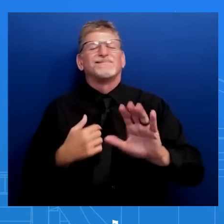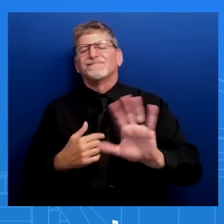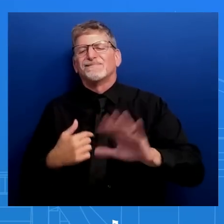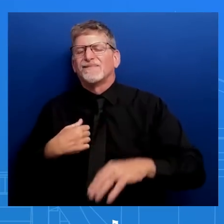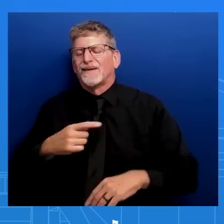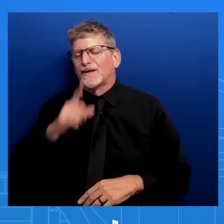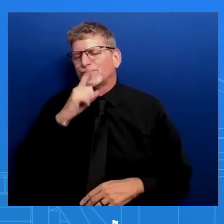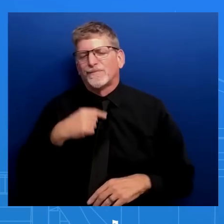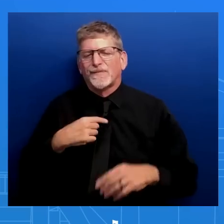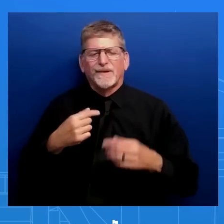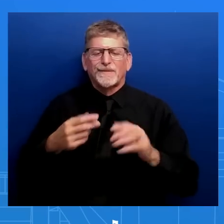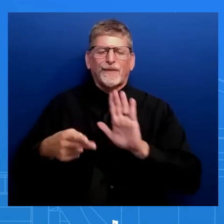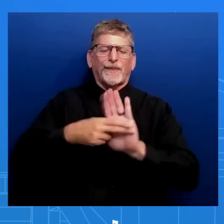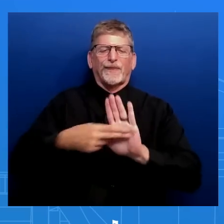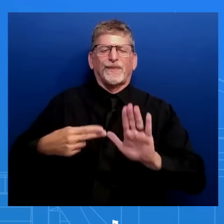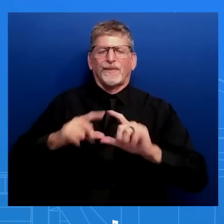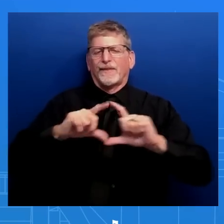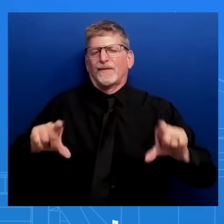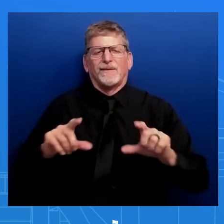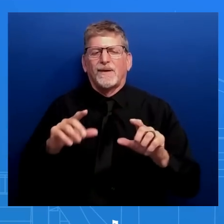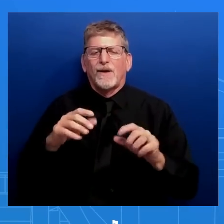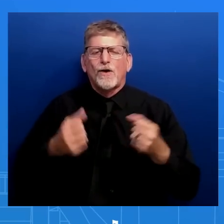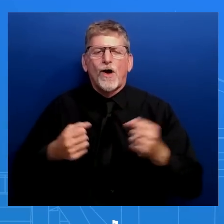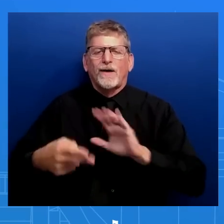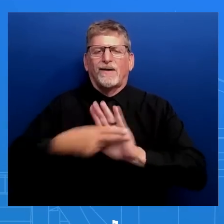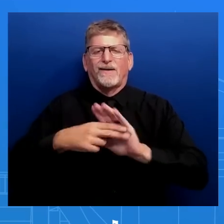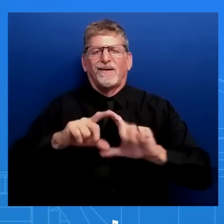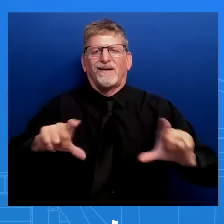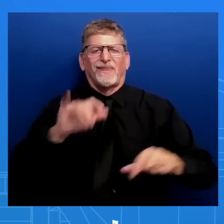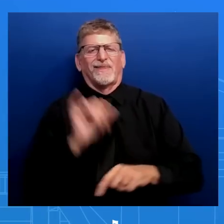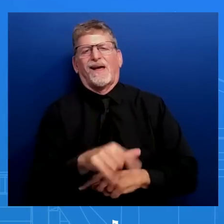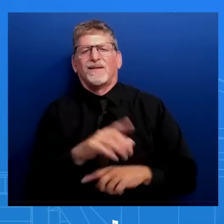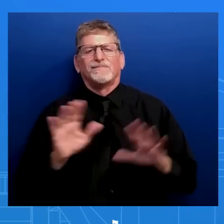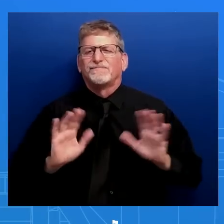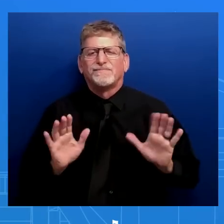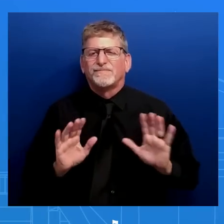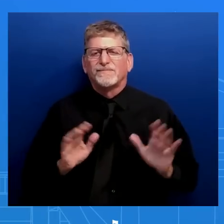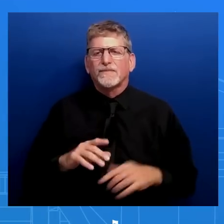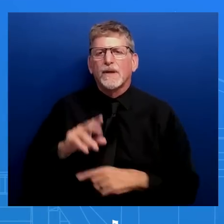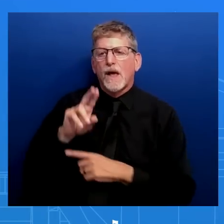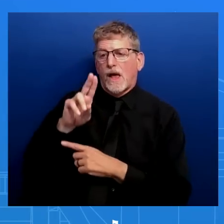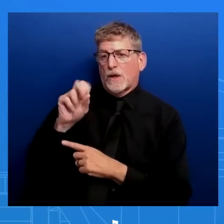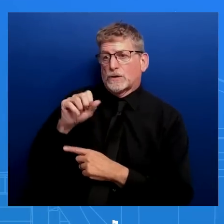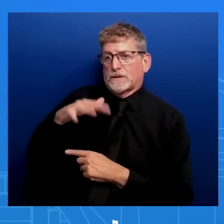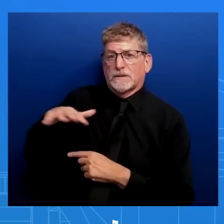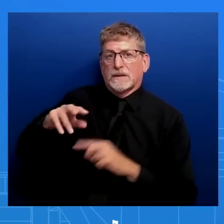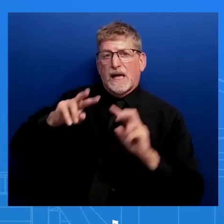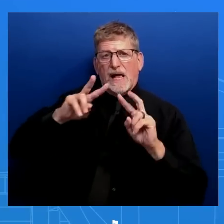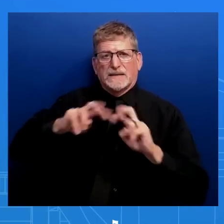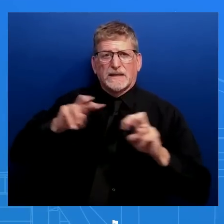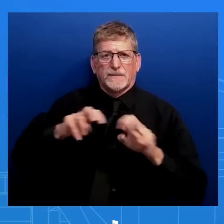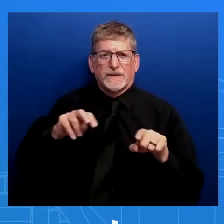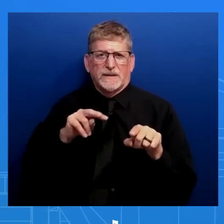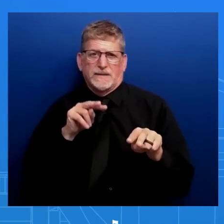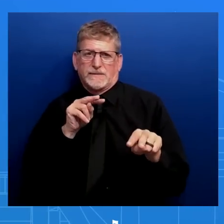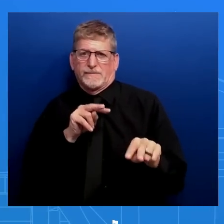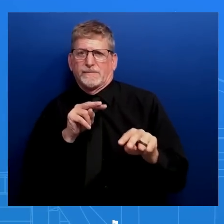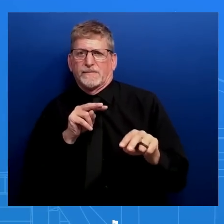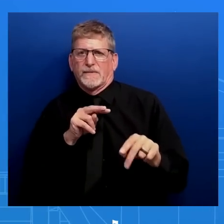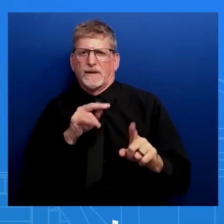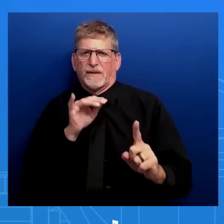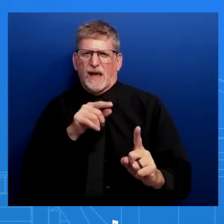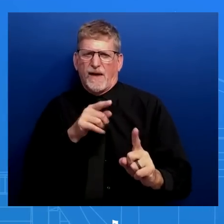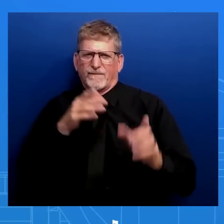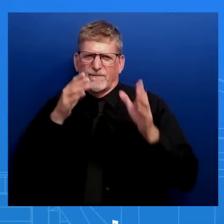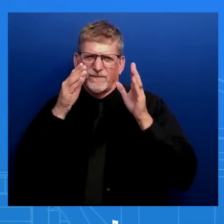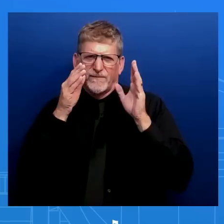In the U.S. assessment, was the objective ever really to directly threaten Putin or the Kremlin? I'm sorry, can you say that again? In the